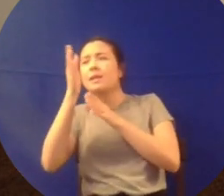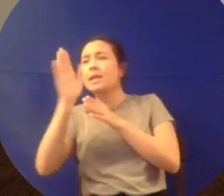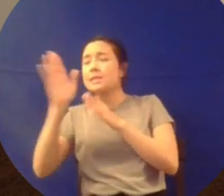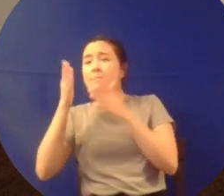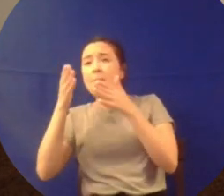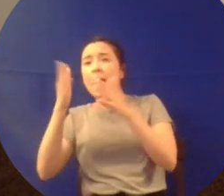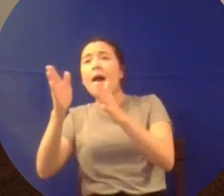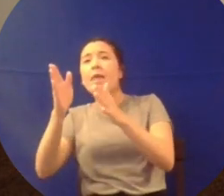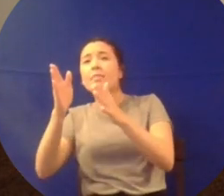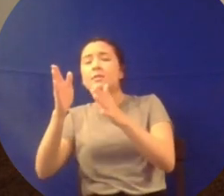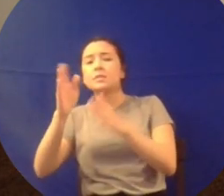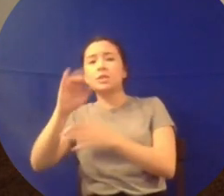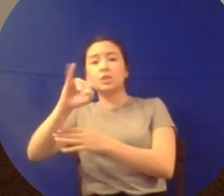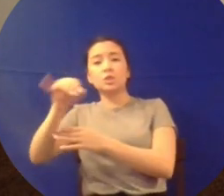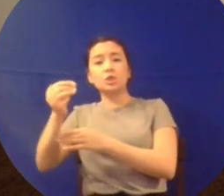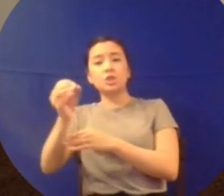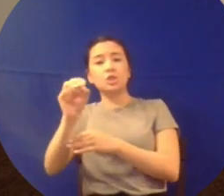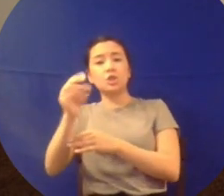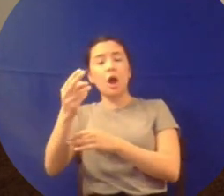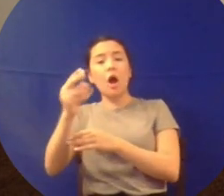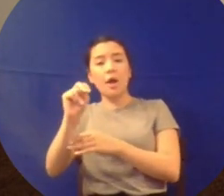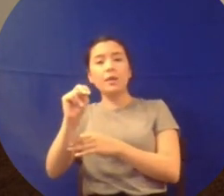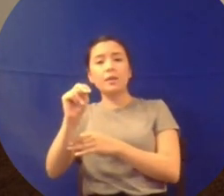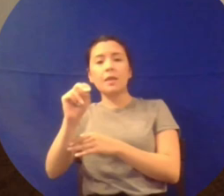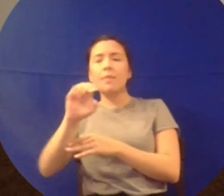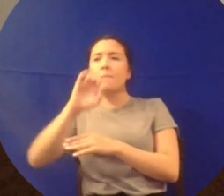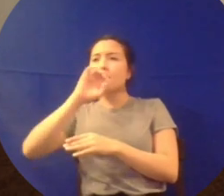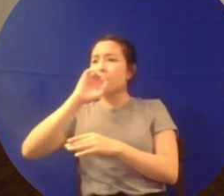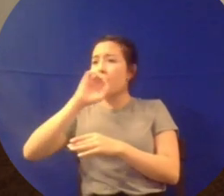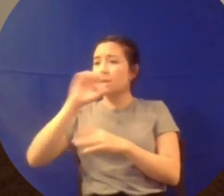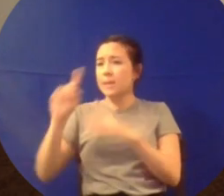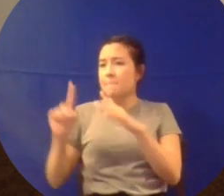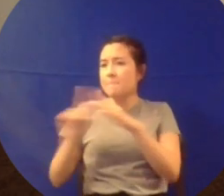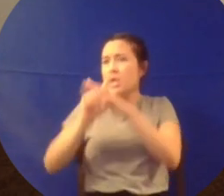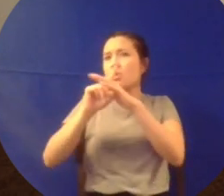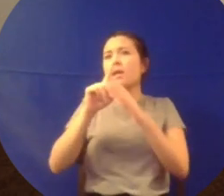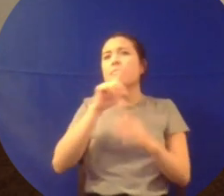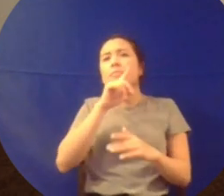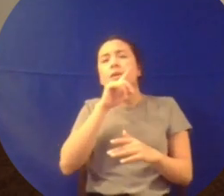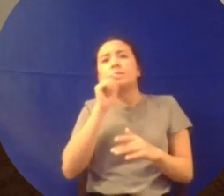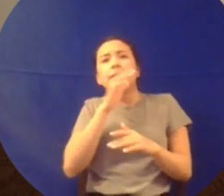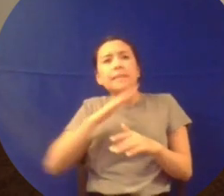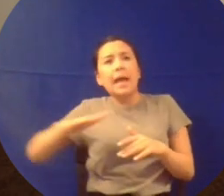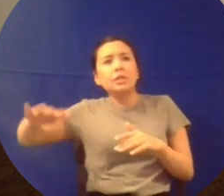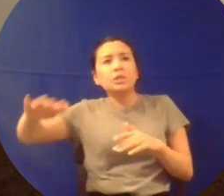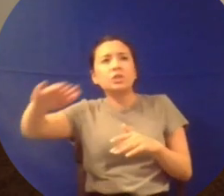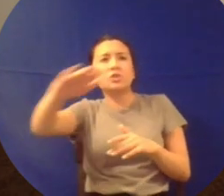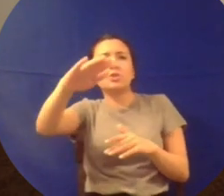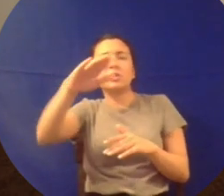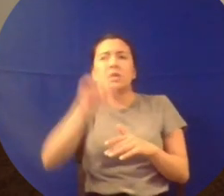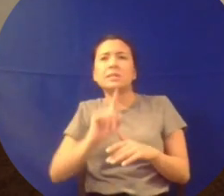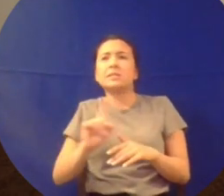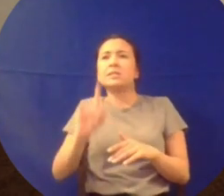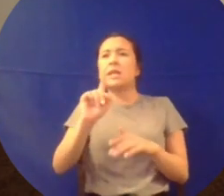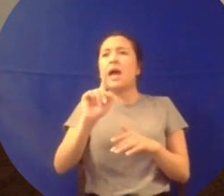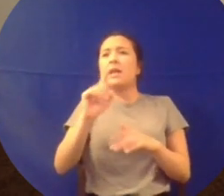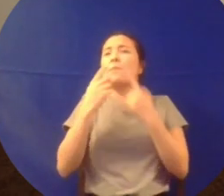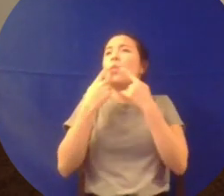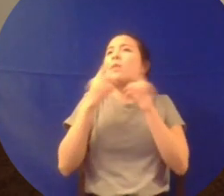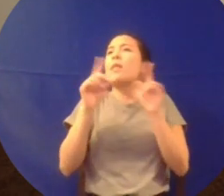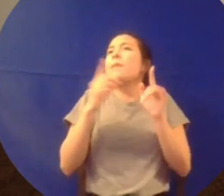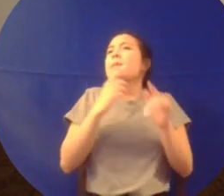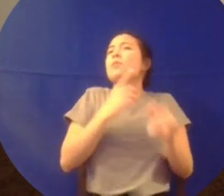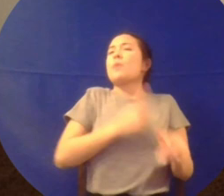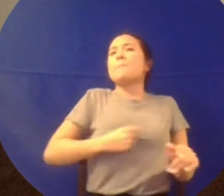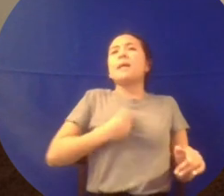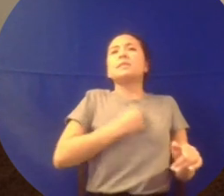John the Baptist appeared in the desert, proclaiming a baptism of repentance for the forgiveness of sins.